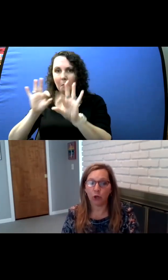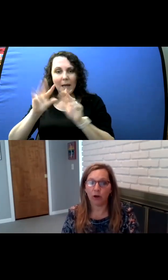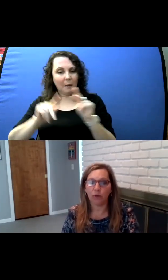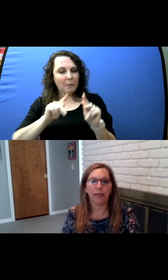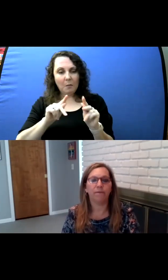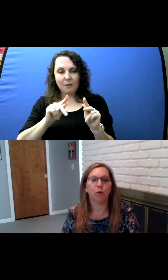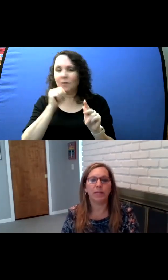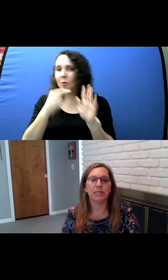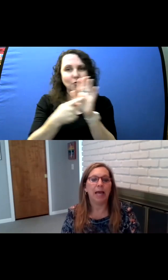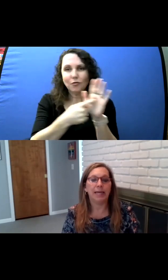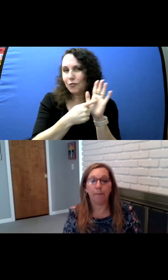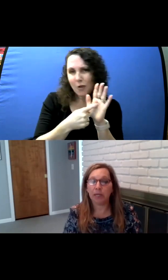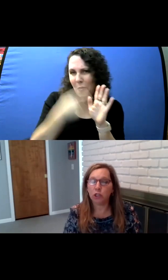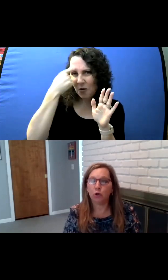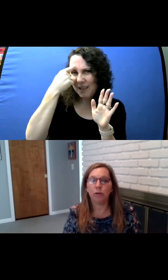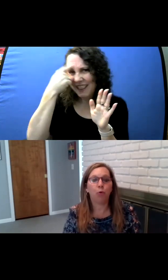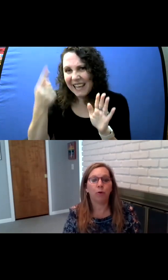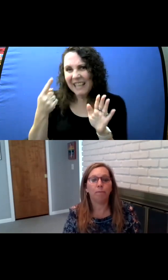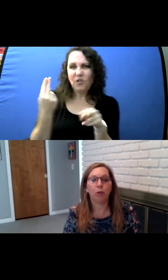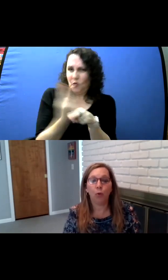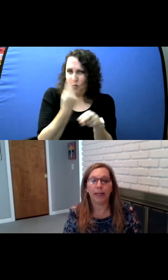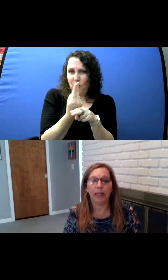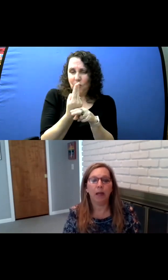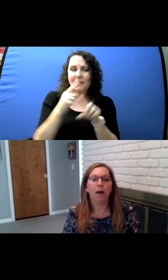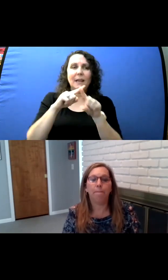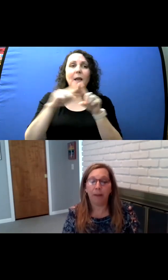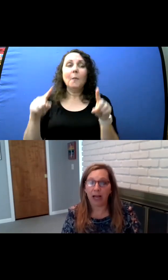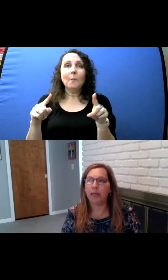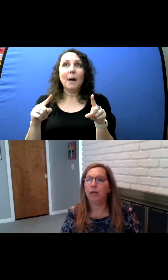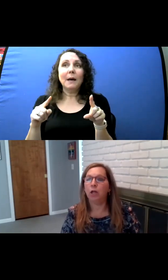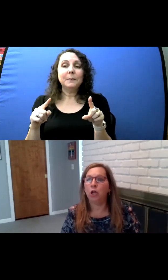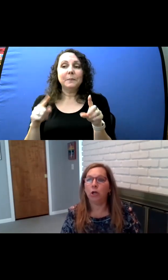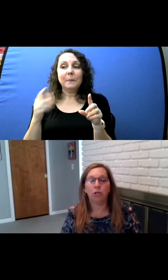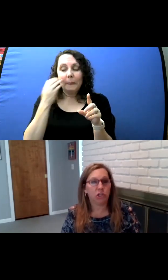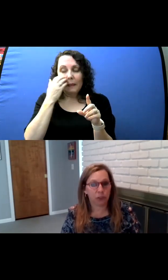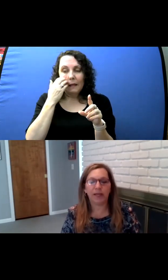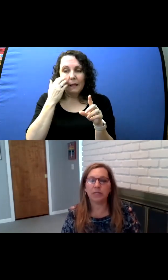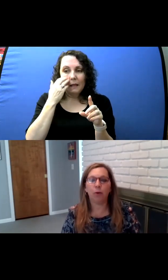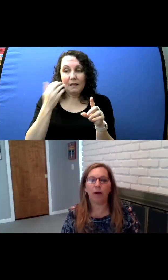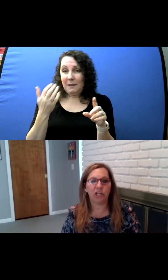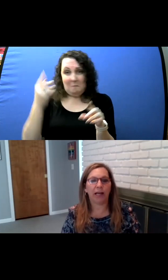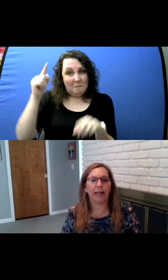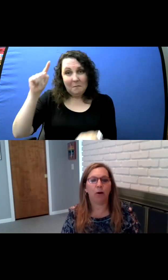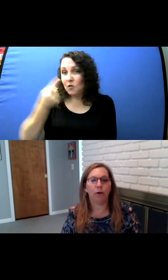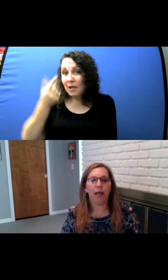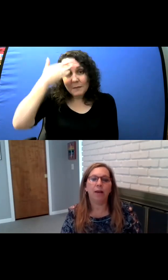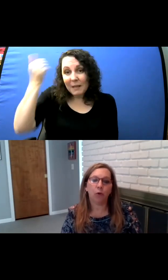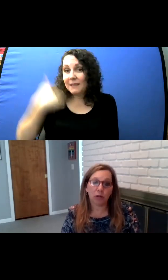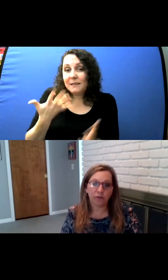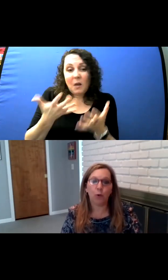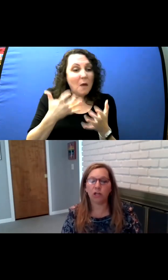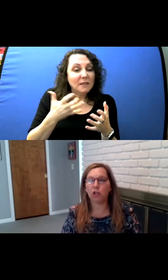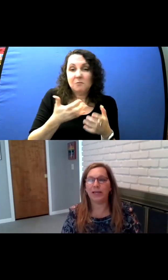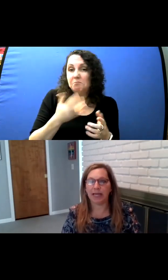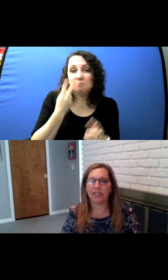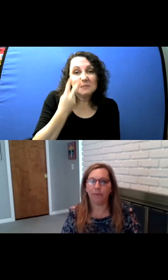signs that you're under the influence, not because you're a poor employee, but just because they want to check it out. And of course,